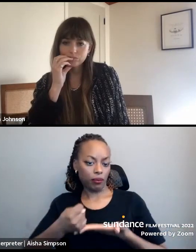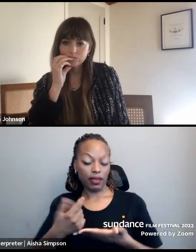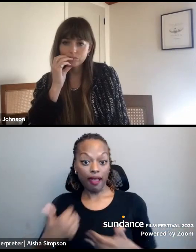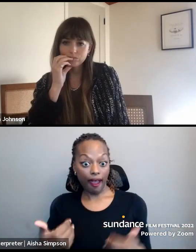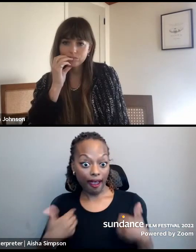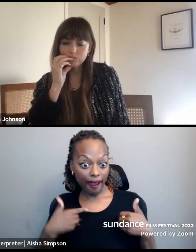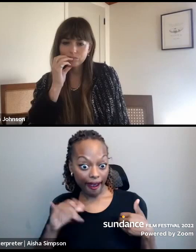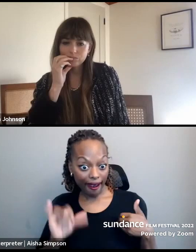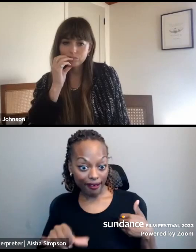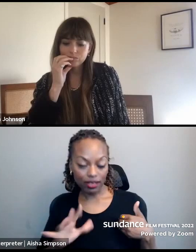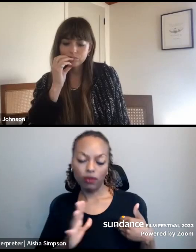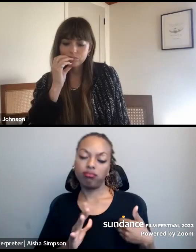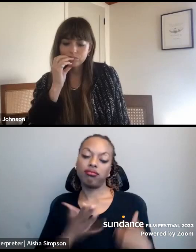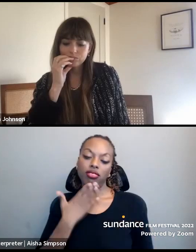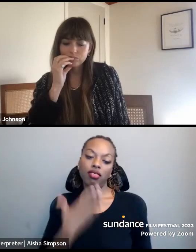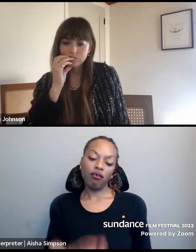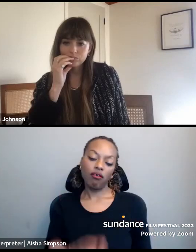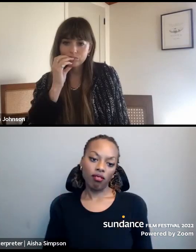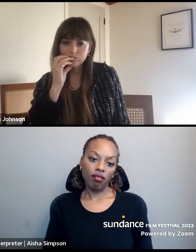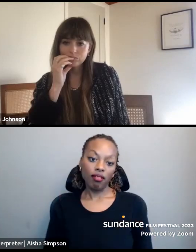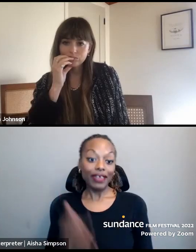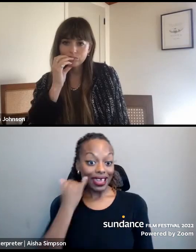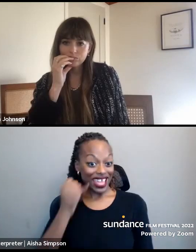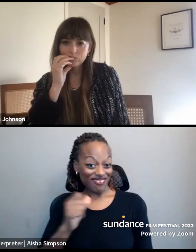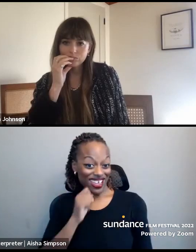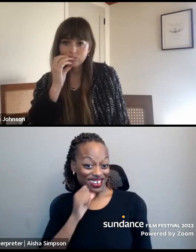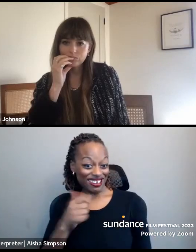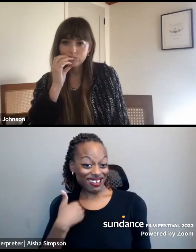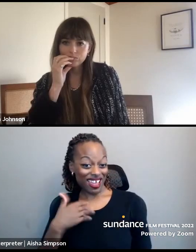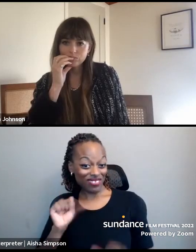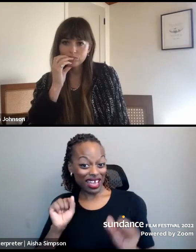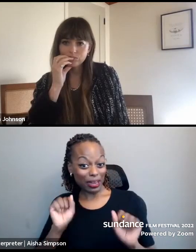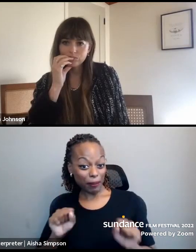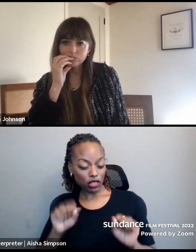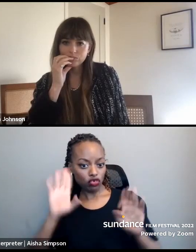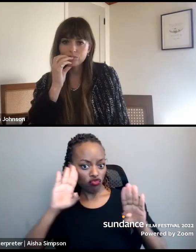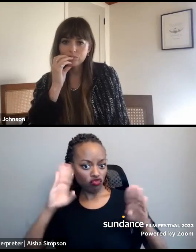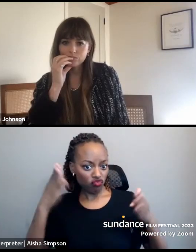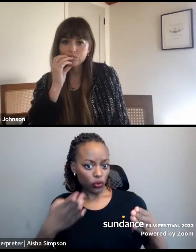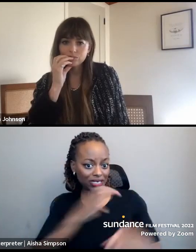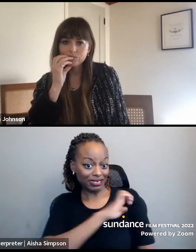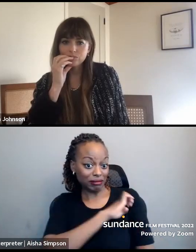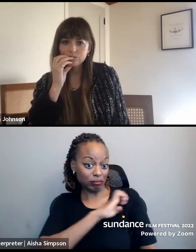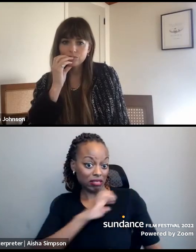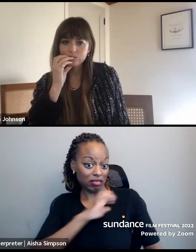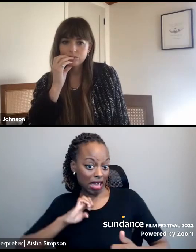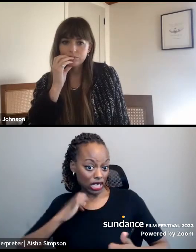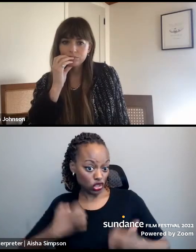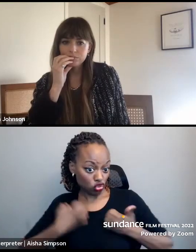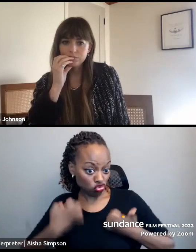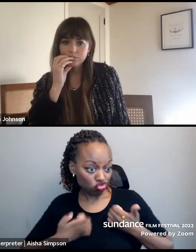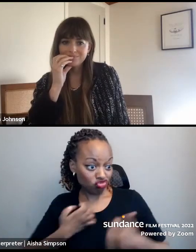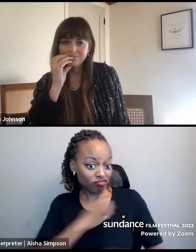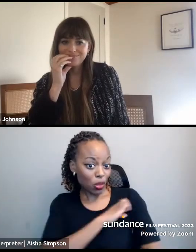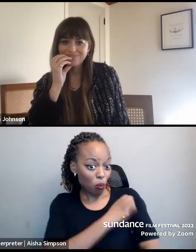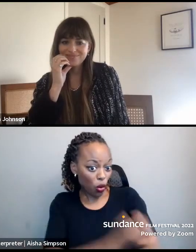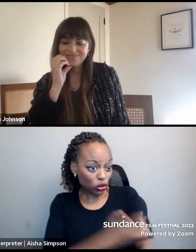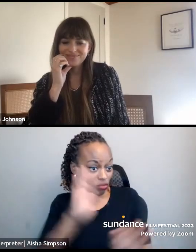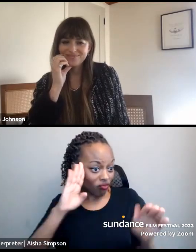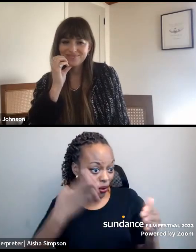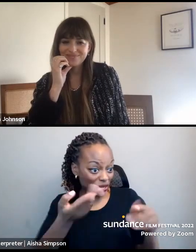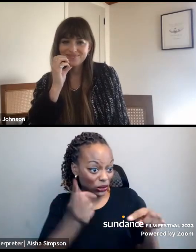not have that ability to focus that energy somewhere, I don't know who I'd be or where I'd be, honestly.